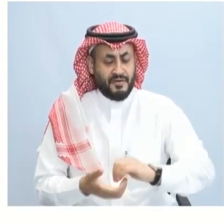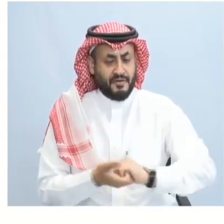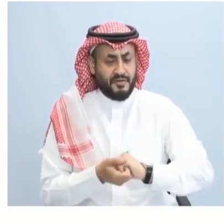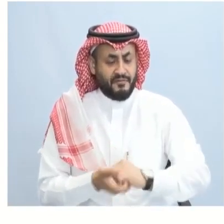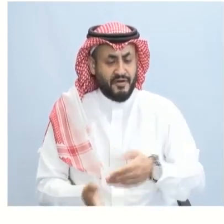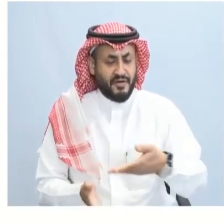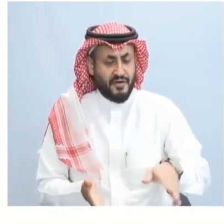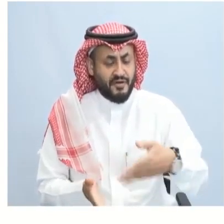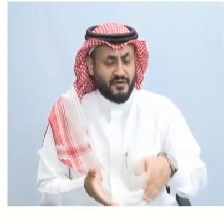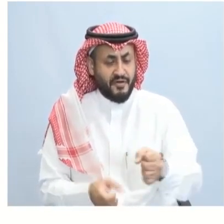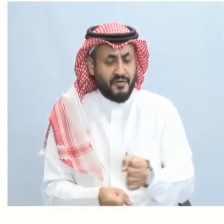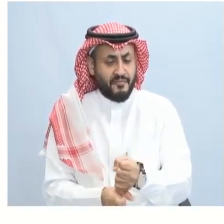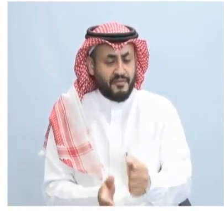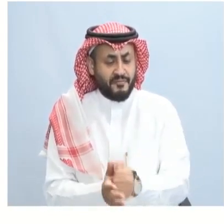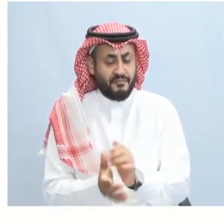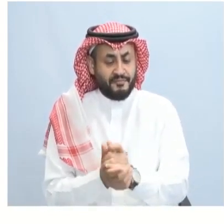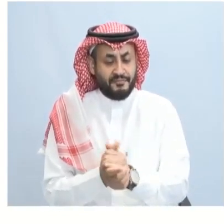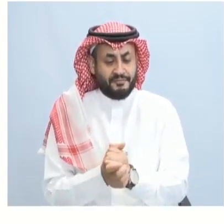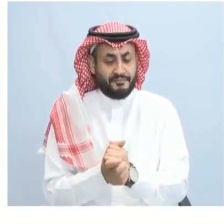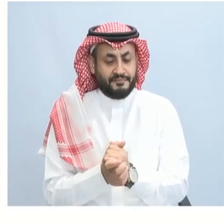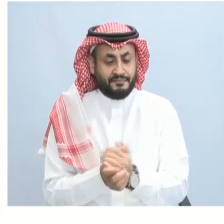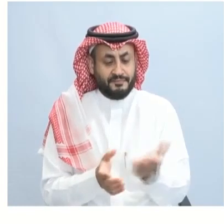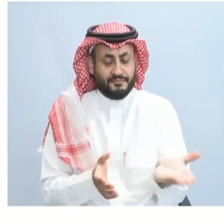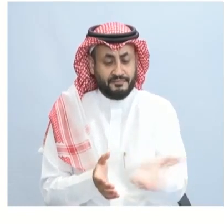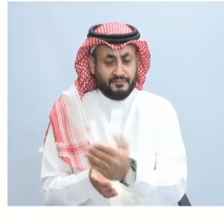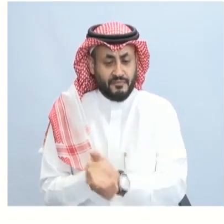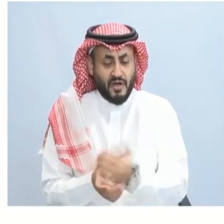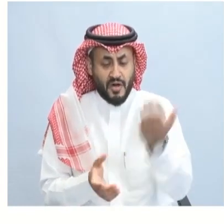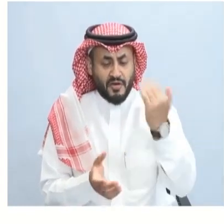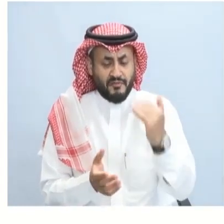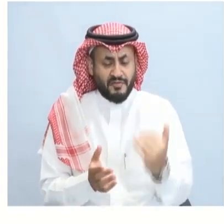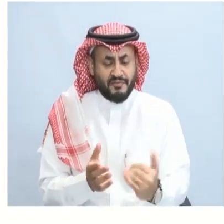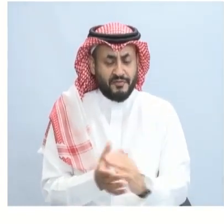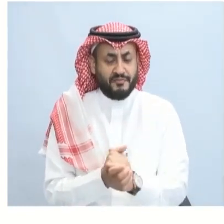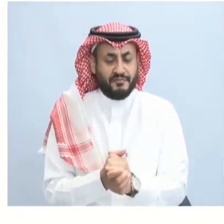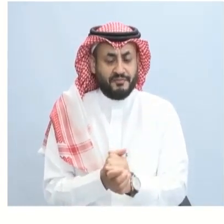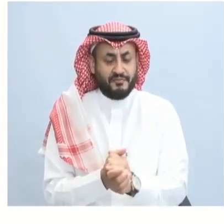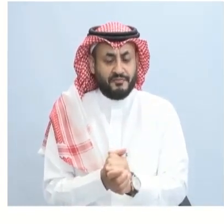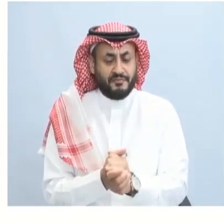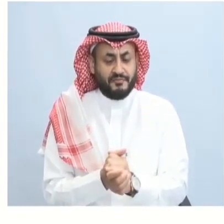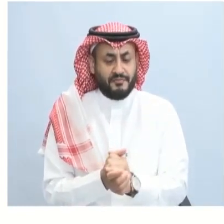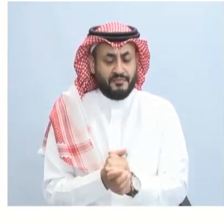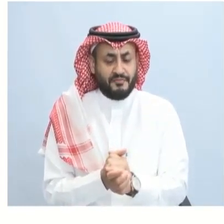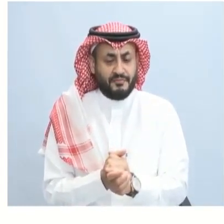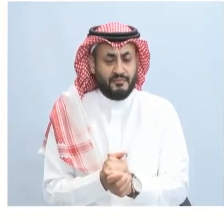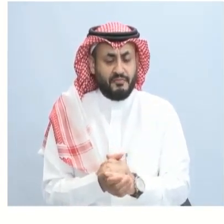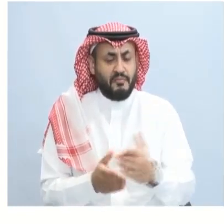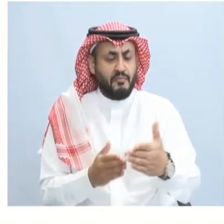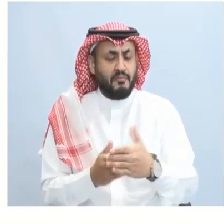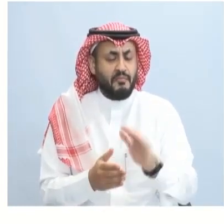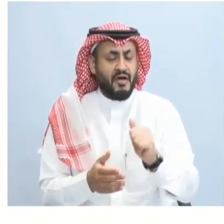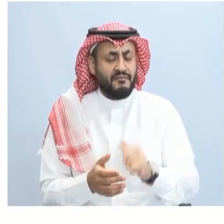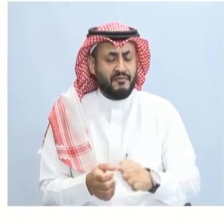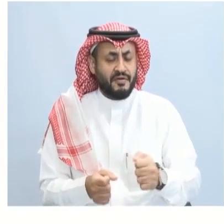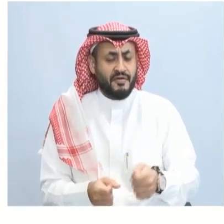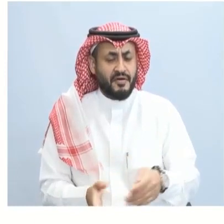did you write? Now I'm going to give you my example here. When I was younger, I didn't used to help with the chores.